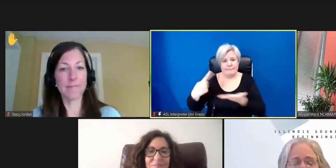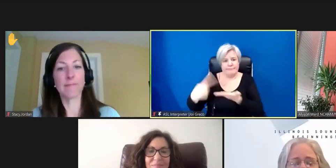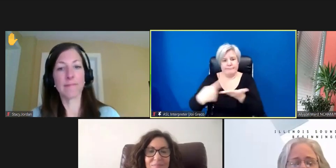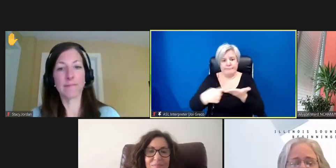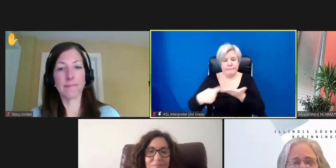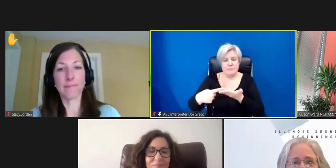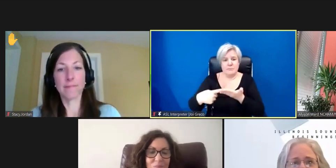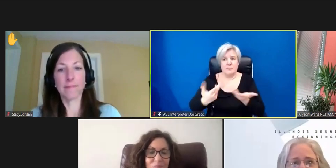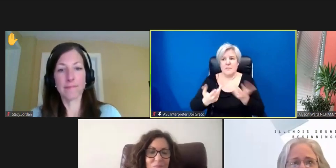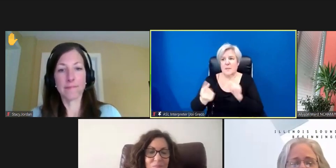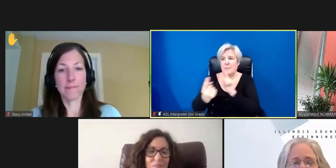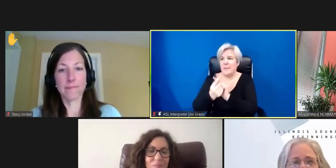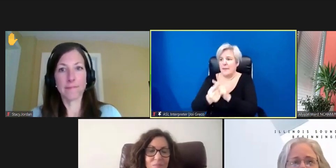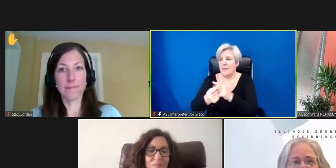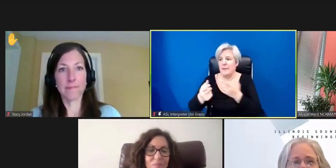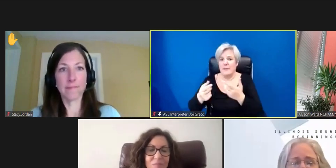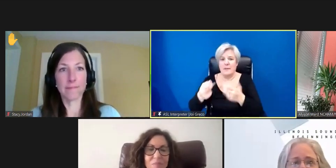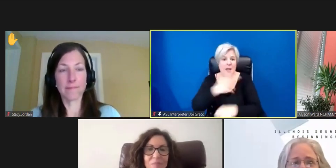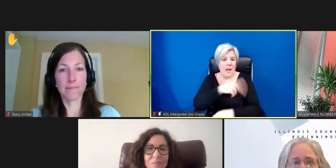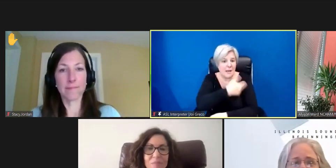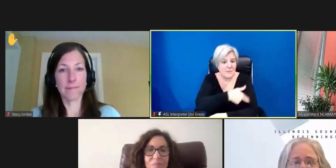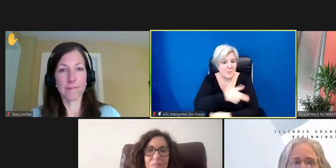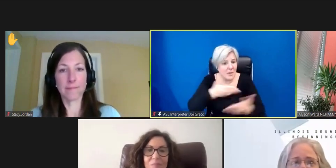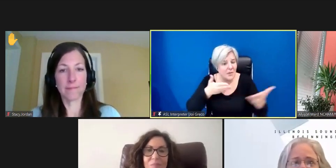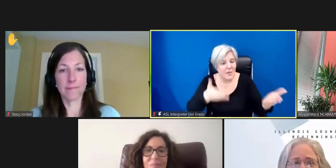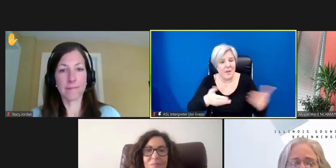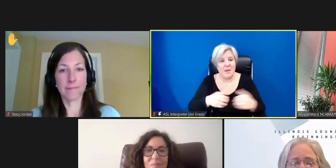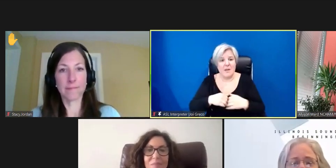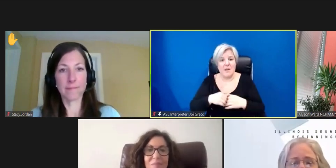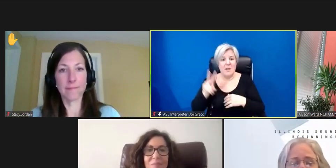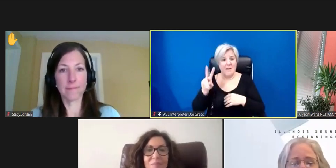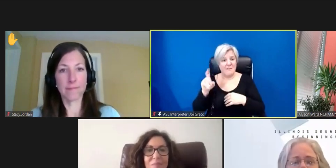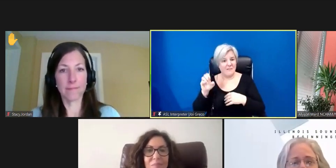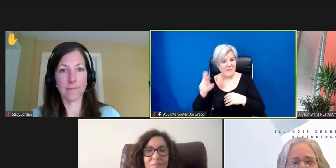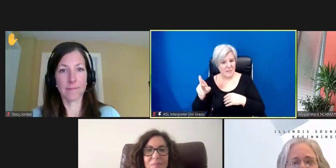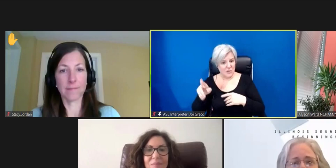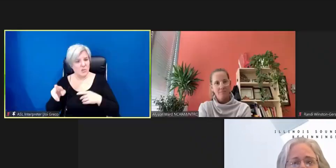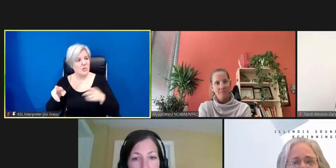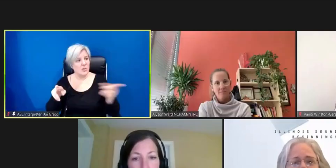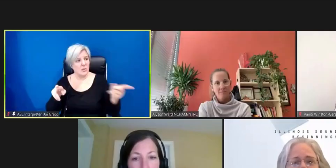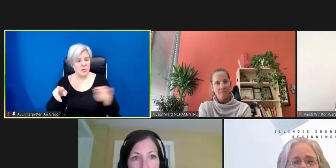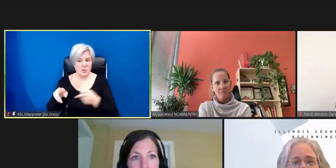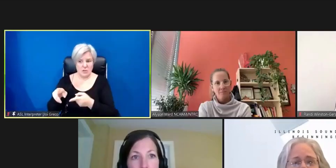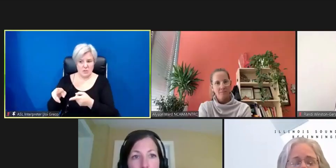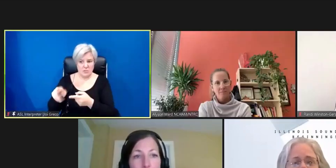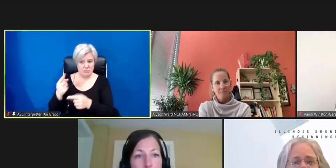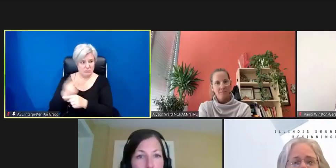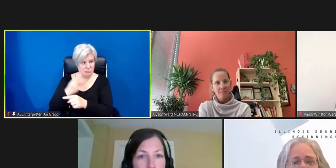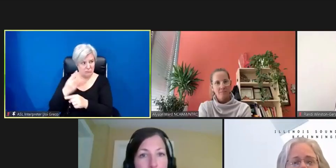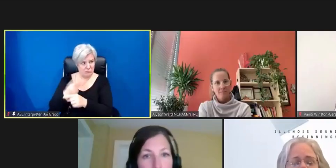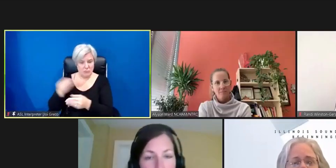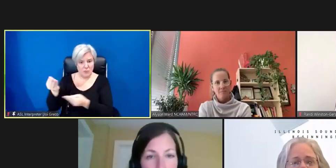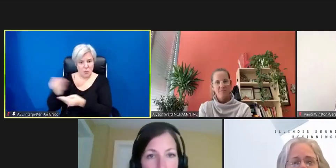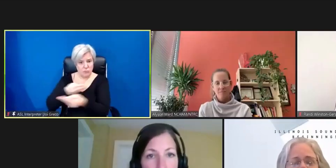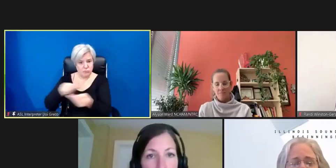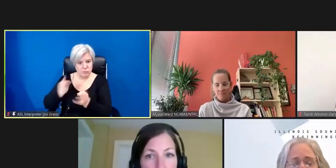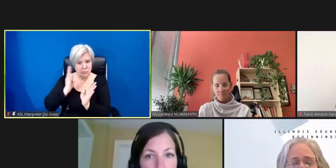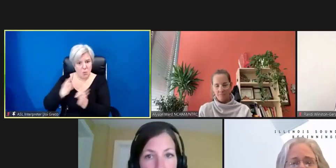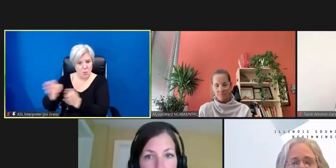talk to the hospitals about, does your vendor hand off to the appropriate people when